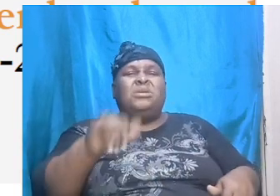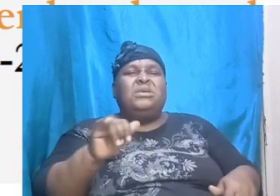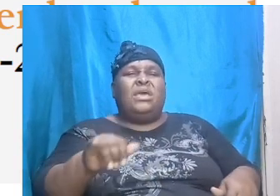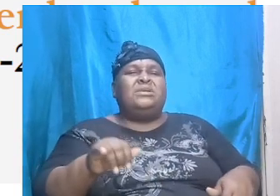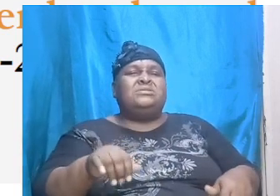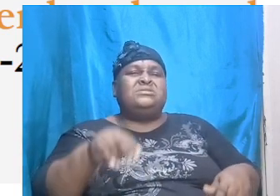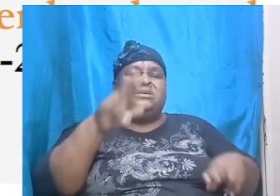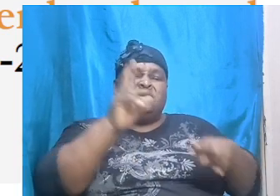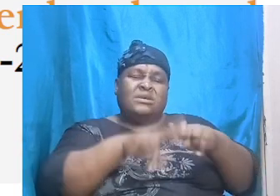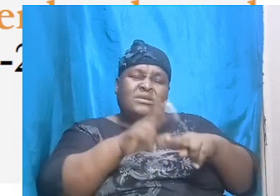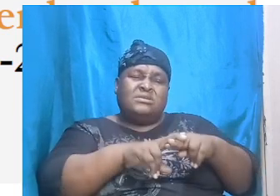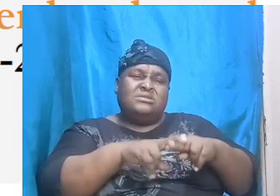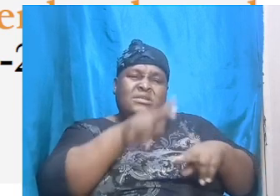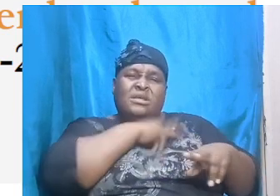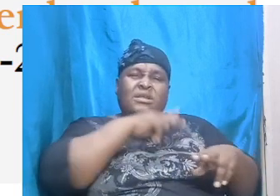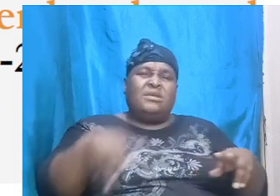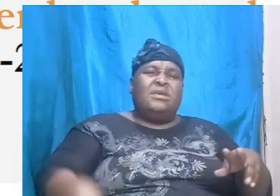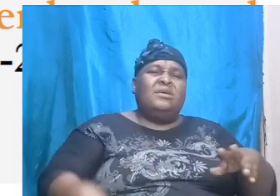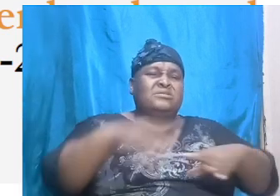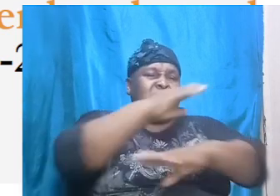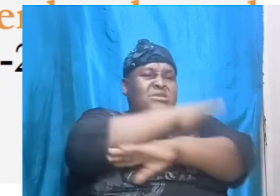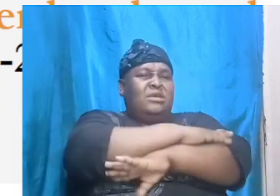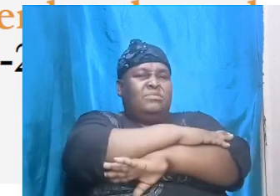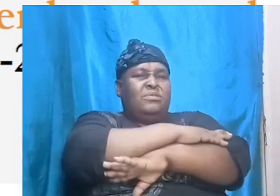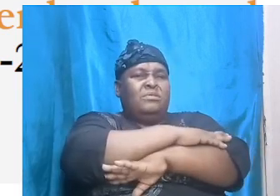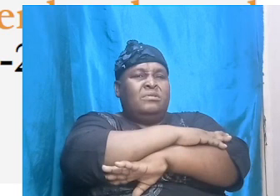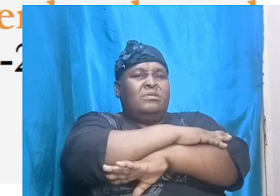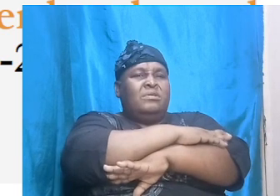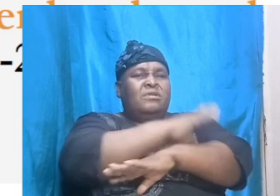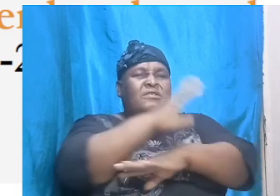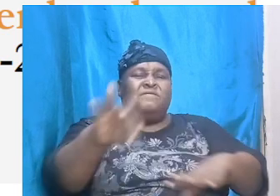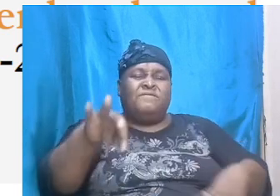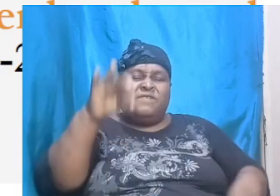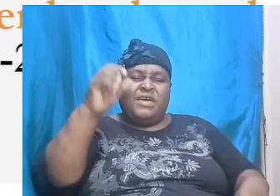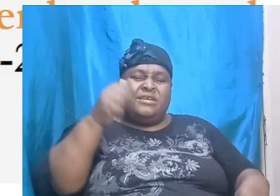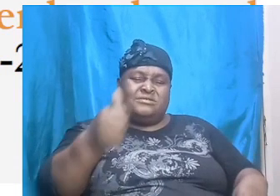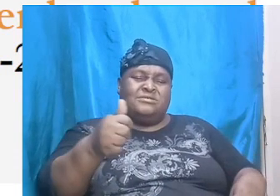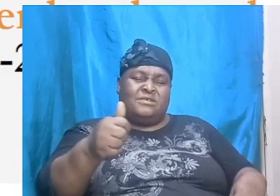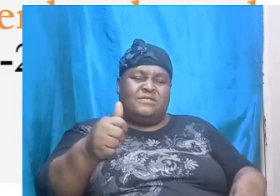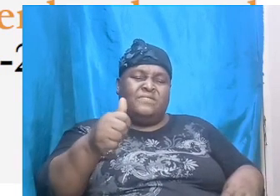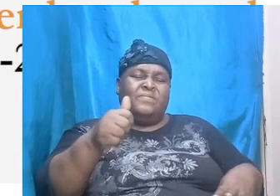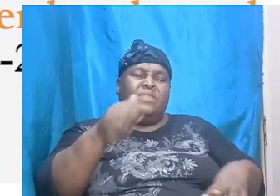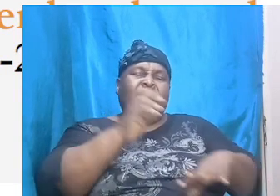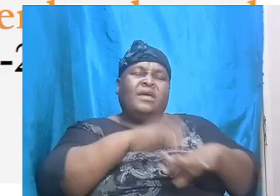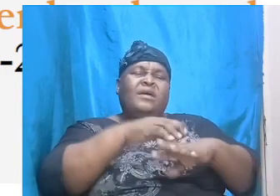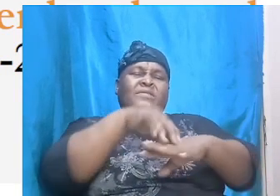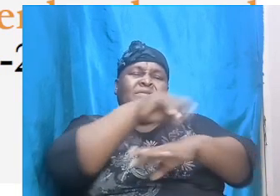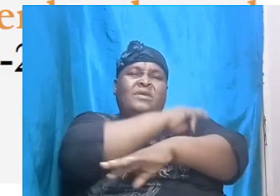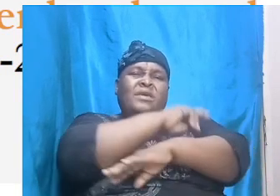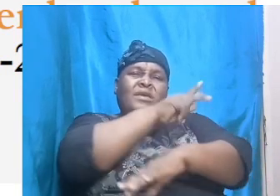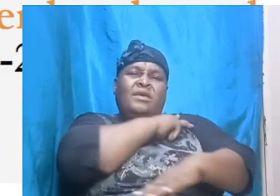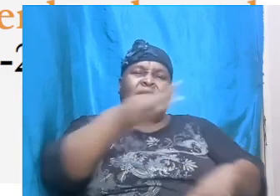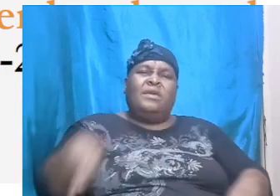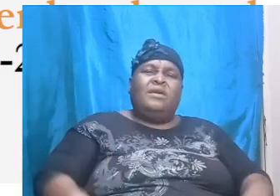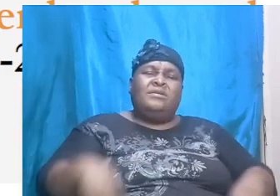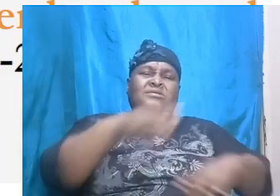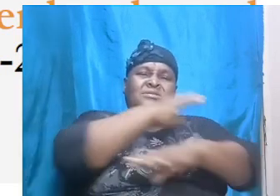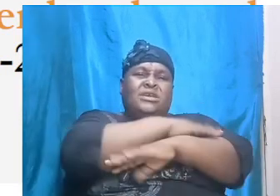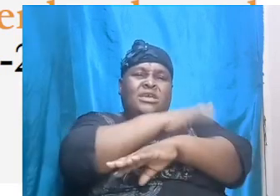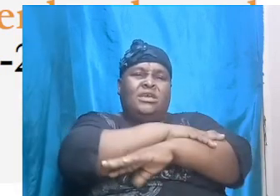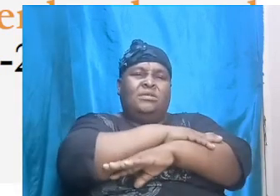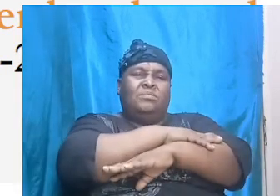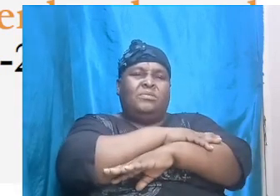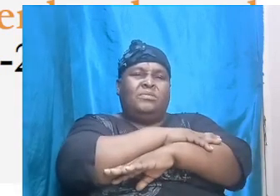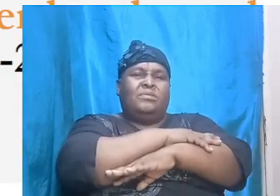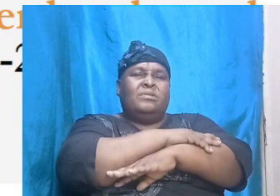We find ourselves at the king's table, even though we were born in sin and shaped in iniquity. We were lame in our spirit. Praise God, but God gave